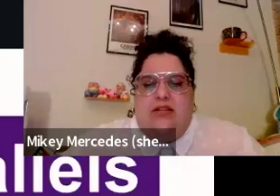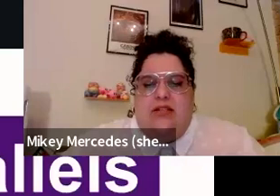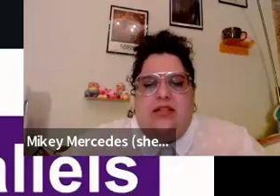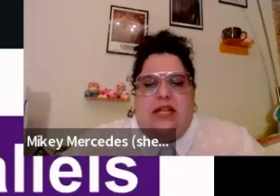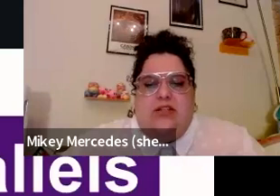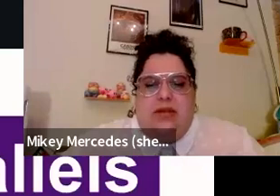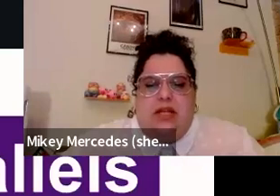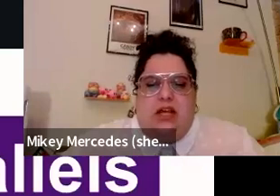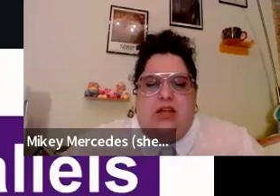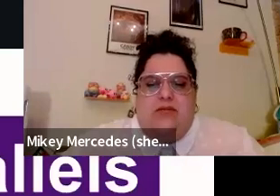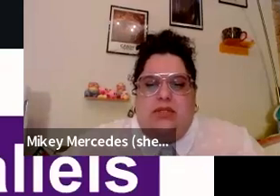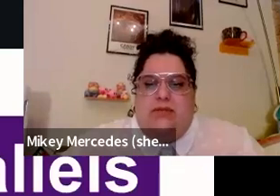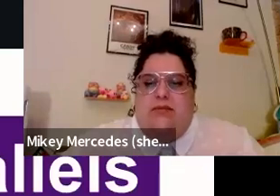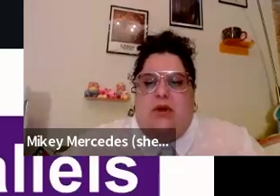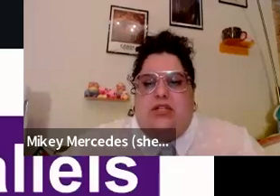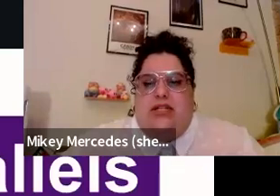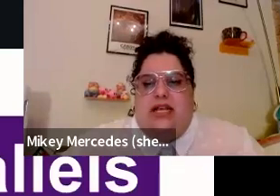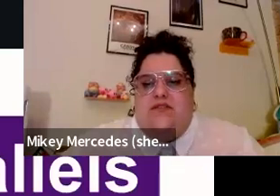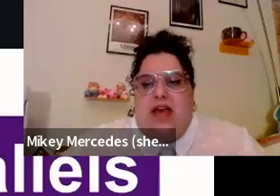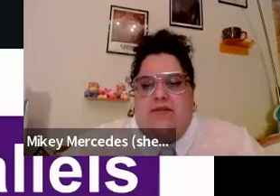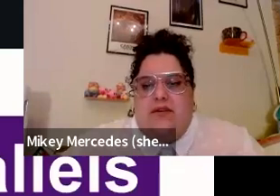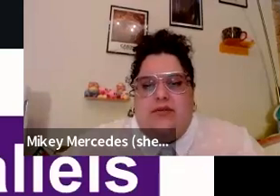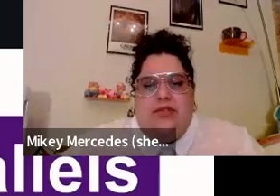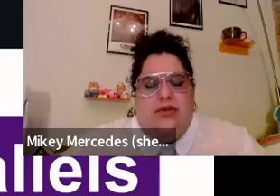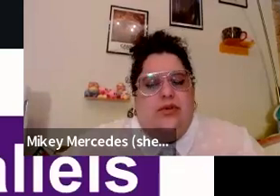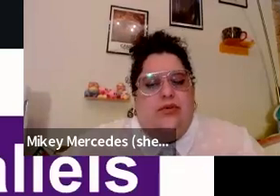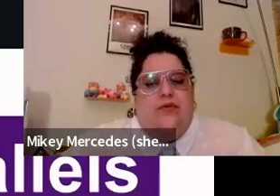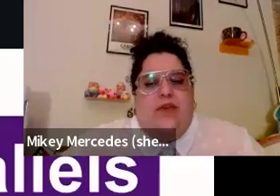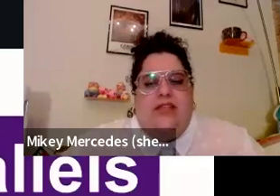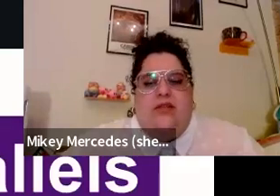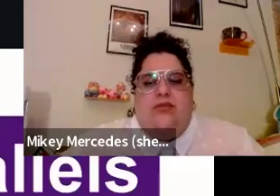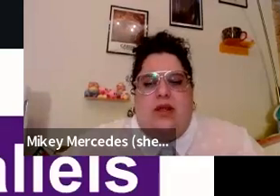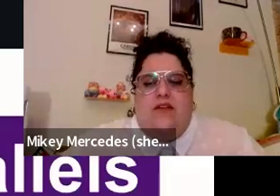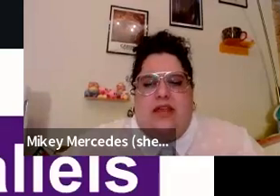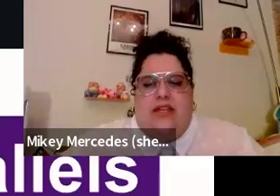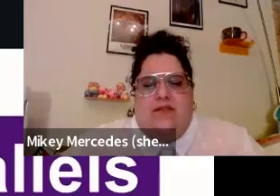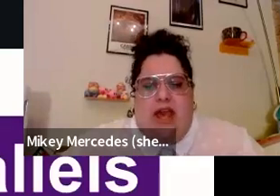activism should be taking from disability justice. So let's get started.